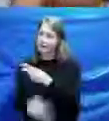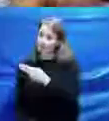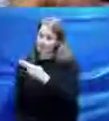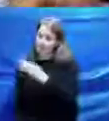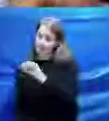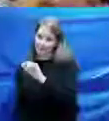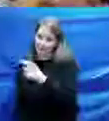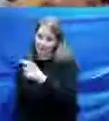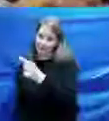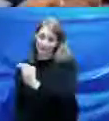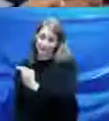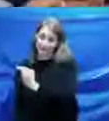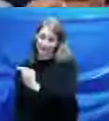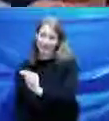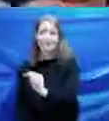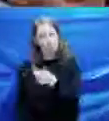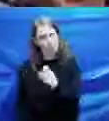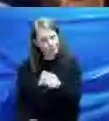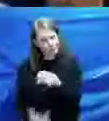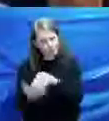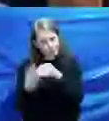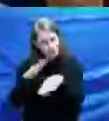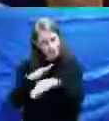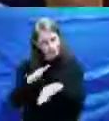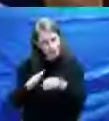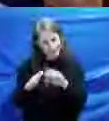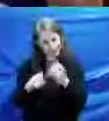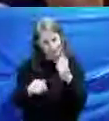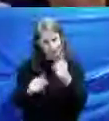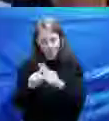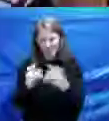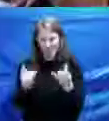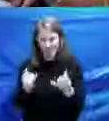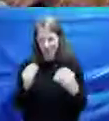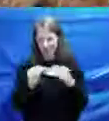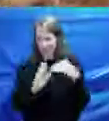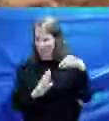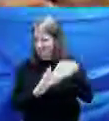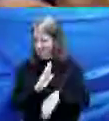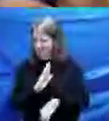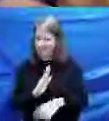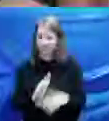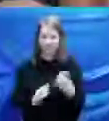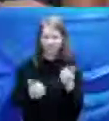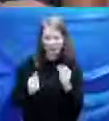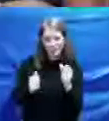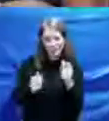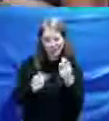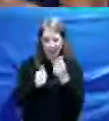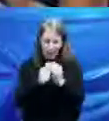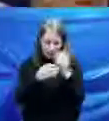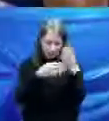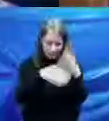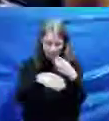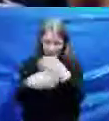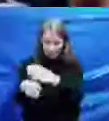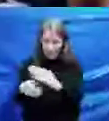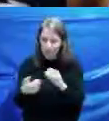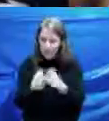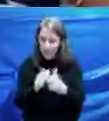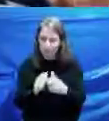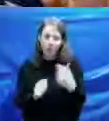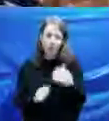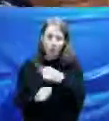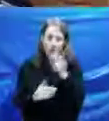out how to dissect a volume problem. So we're going to look at the problem and then figure out all the different things it's asking for, and then